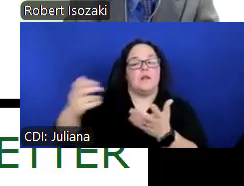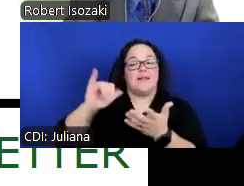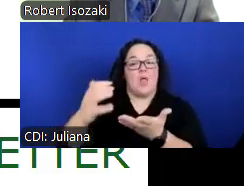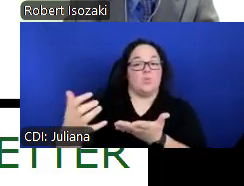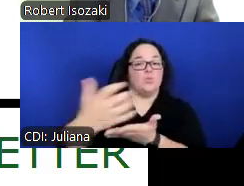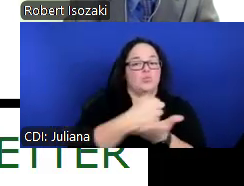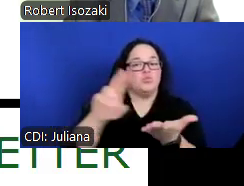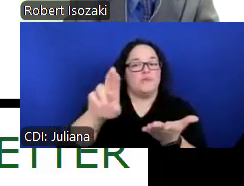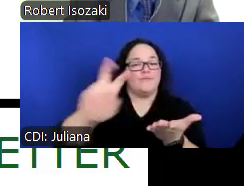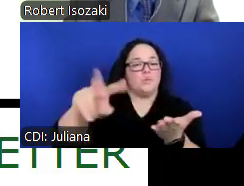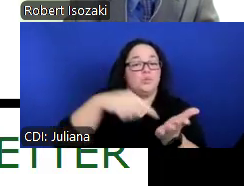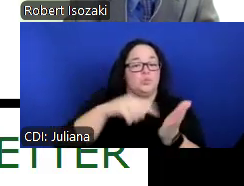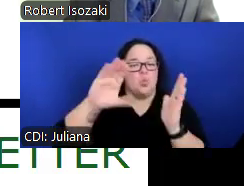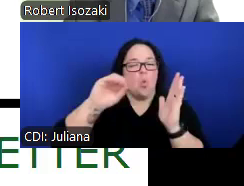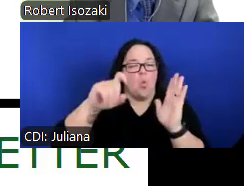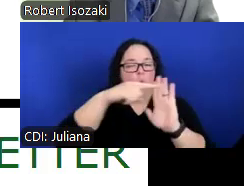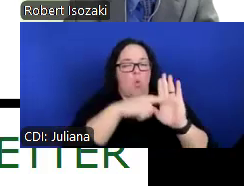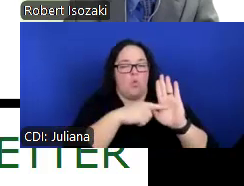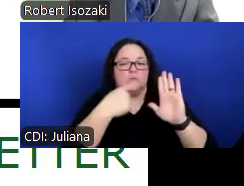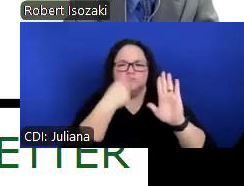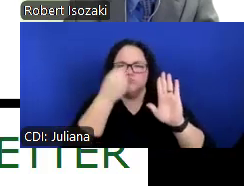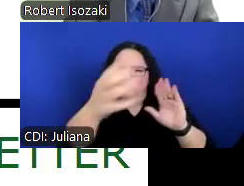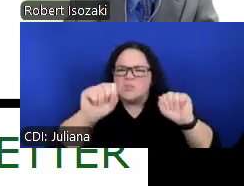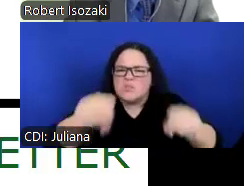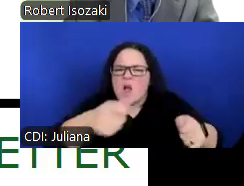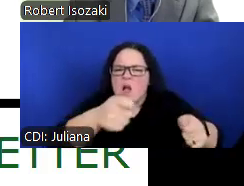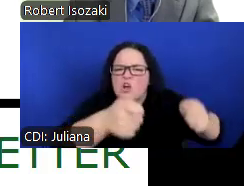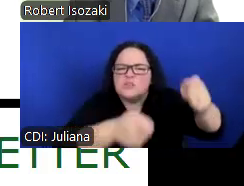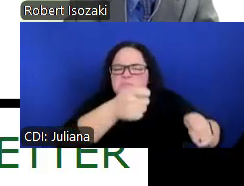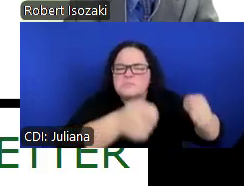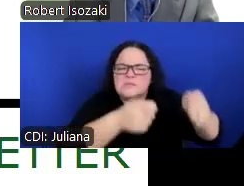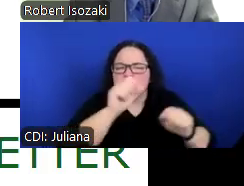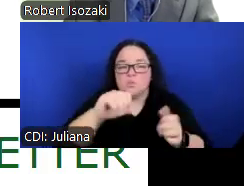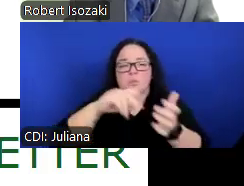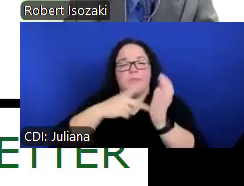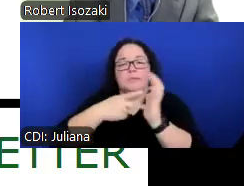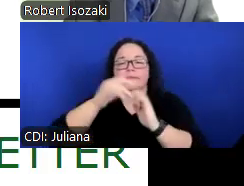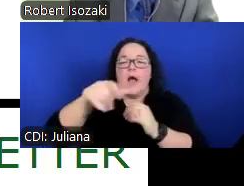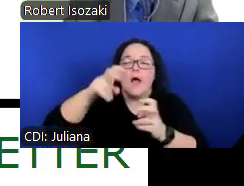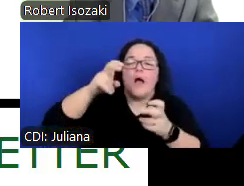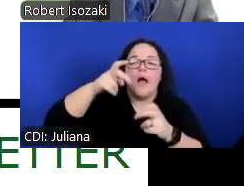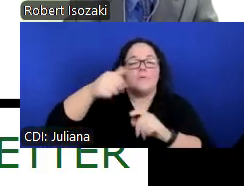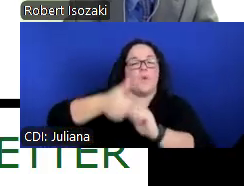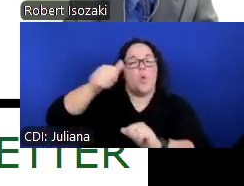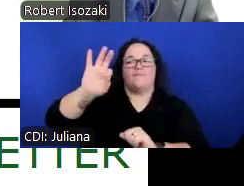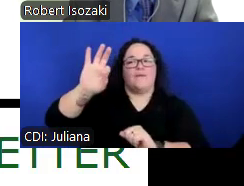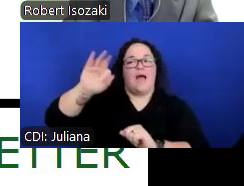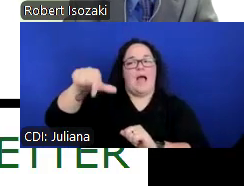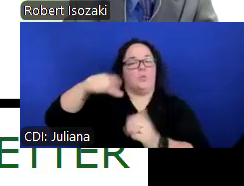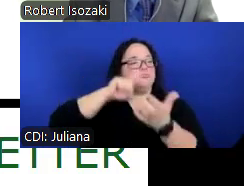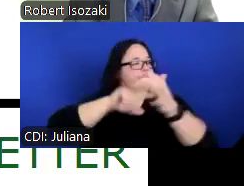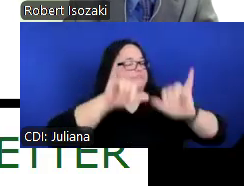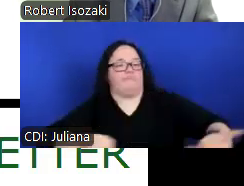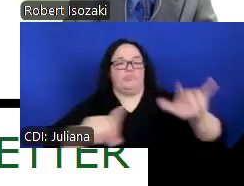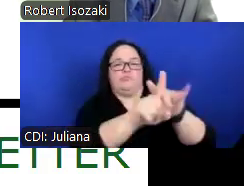So those are some of our most frequent questions. Thank you so much, Frank. I really appreciate that. Robert, is there anything that you would like to